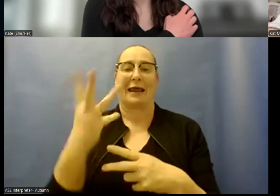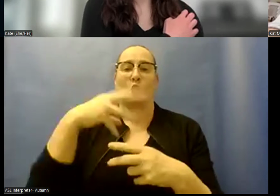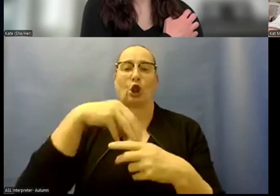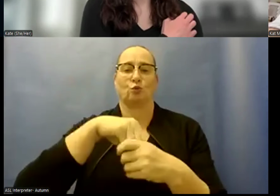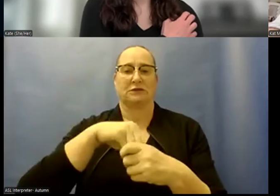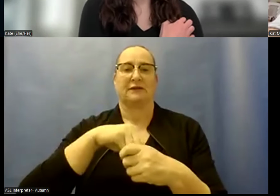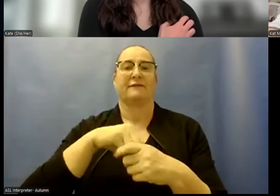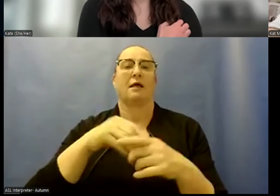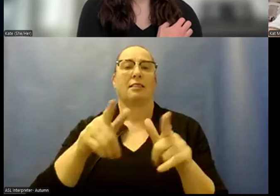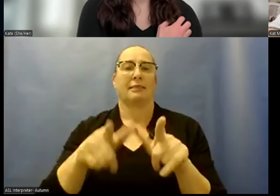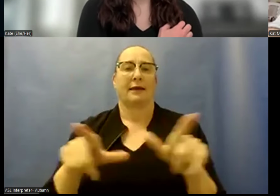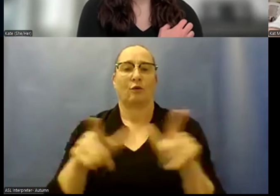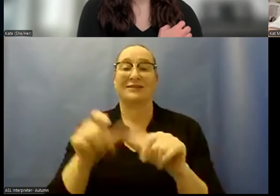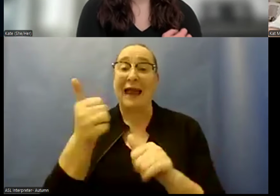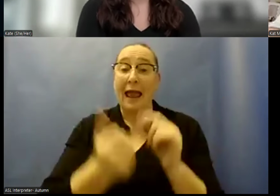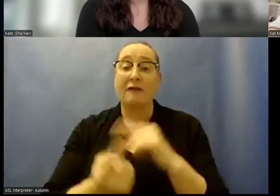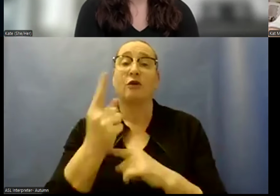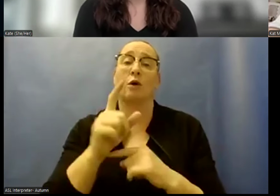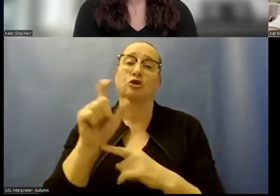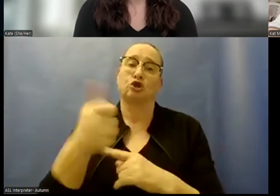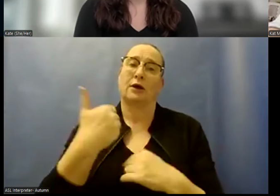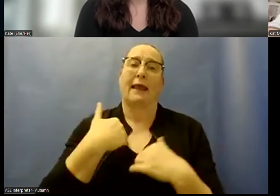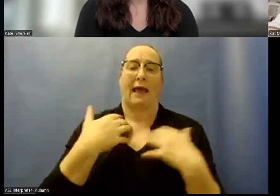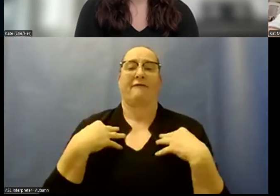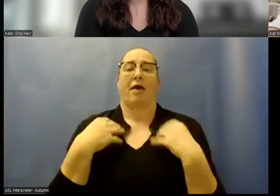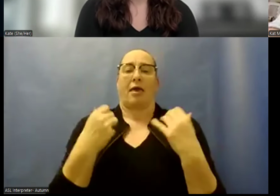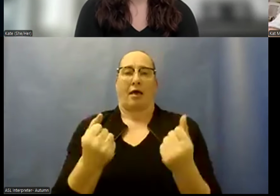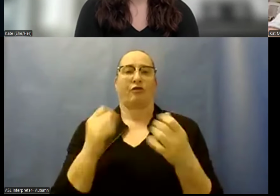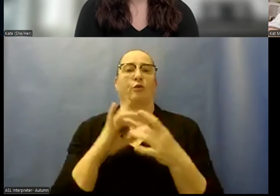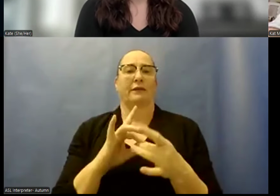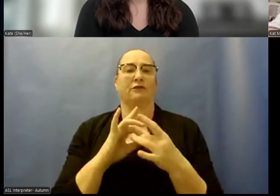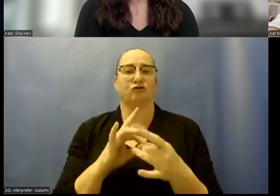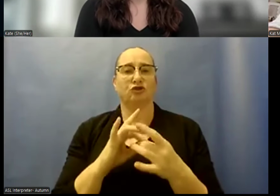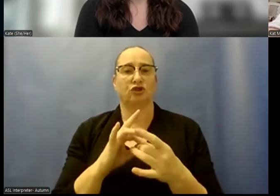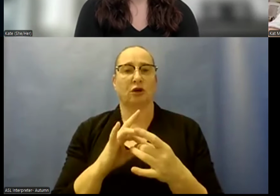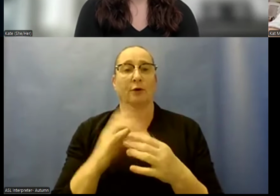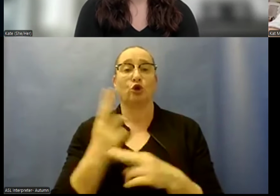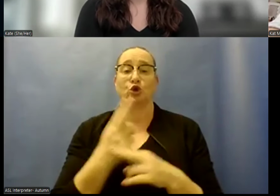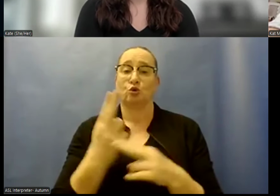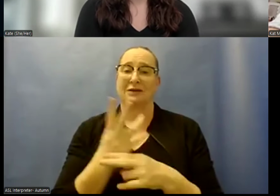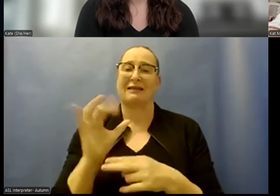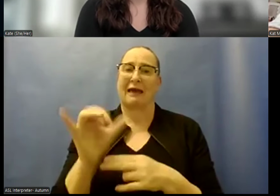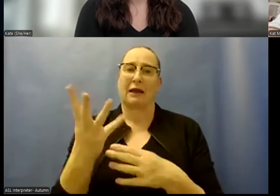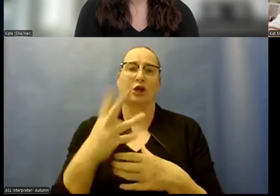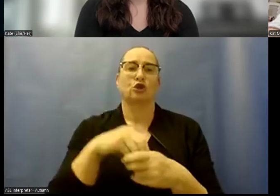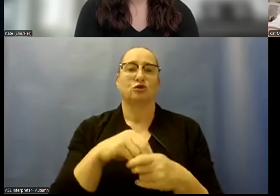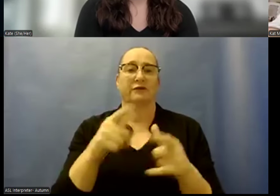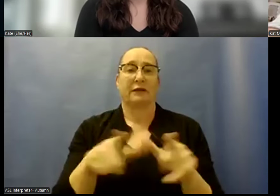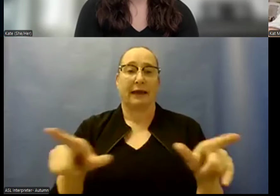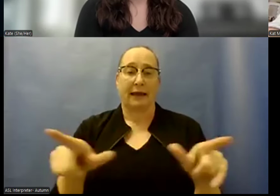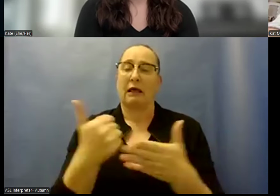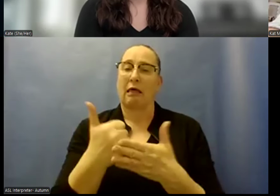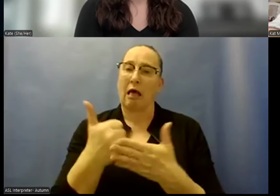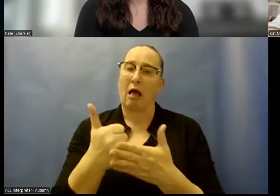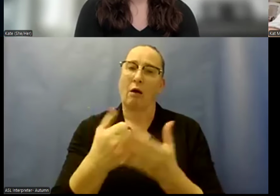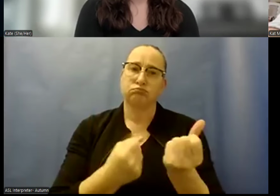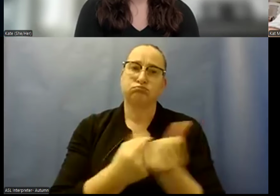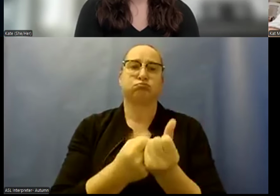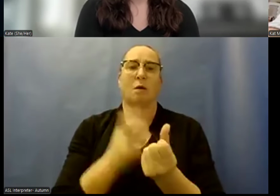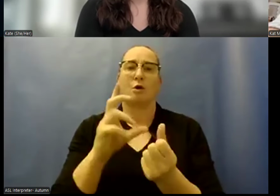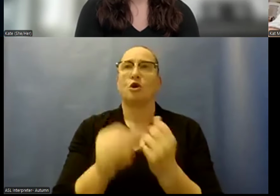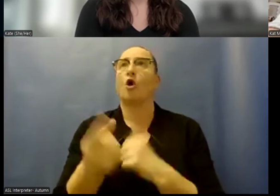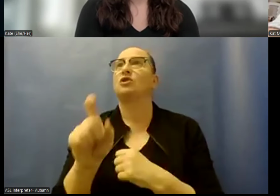because everyone deserves to be in a healthy relationship. And so using inclusive language can help assert that, no one should have to